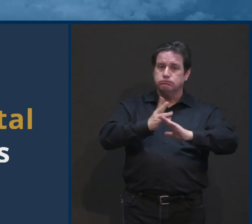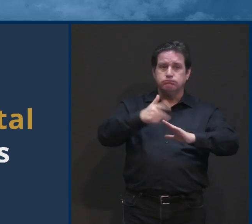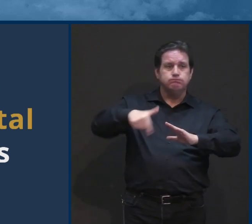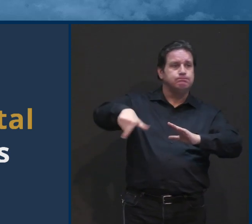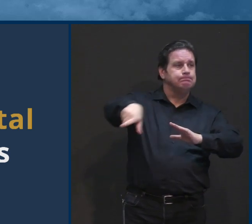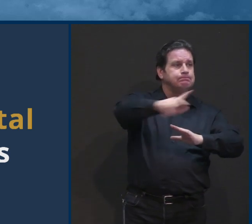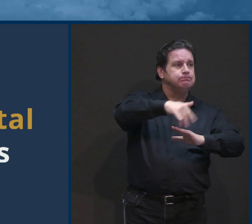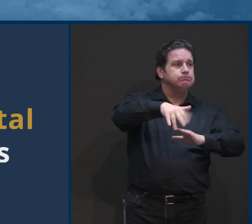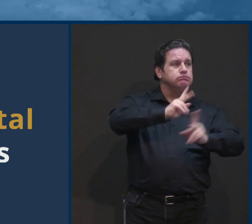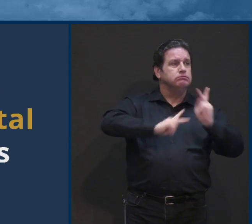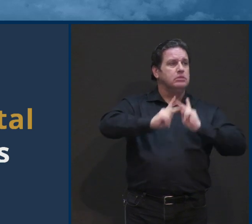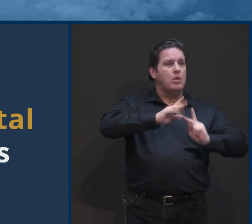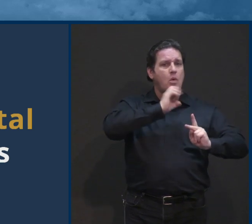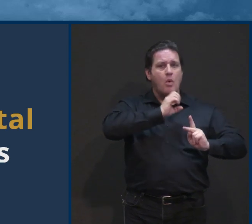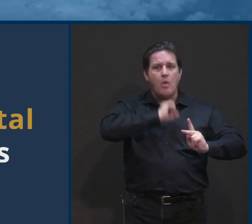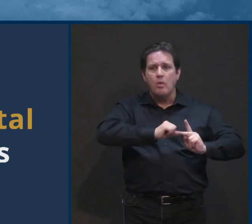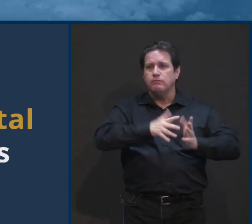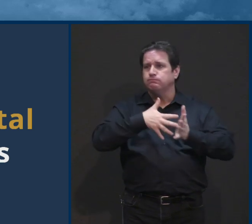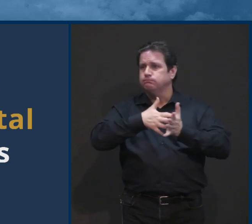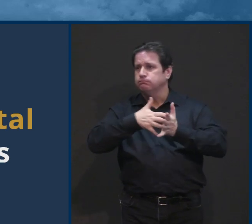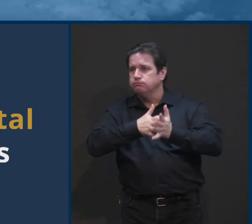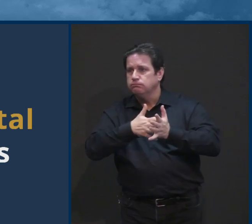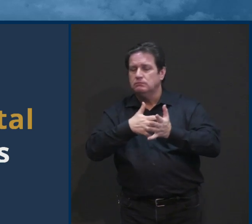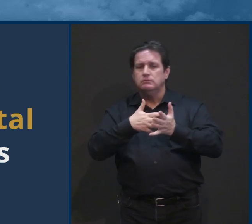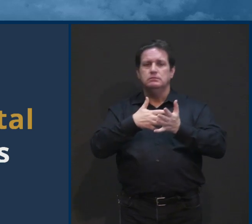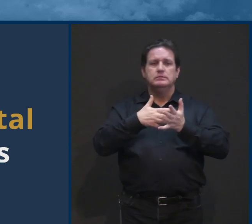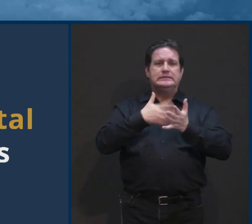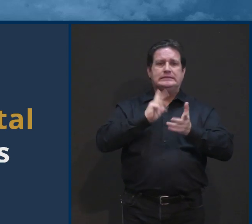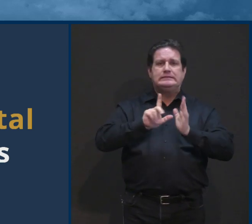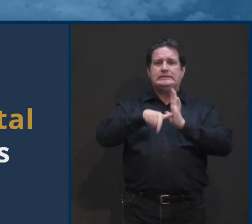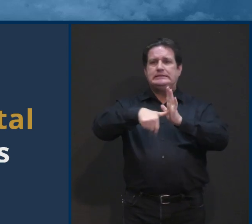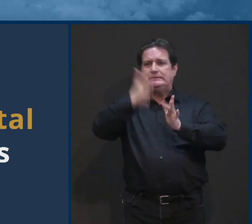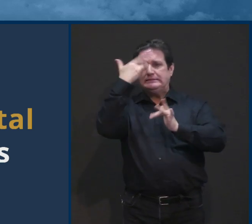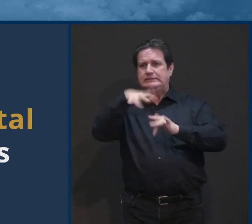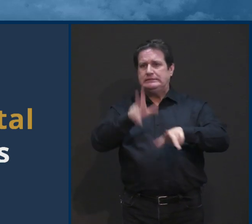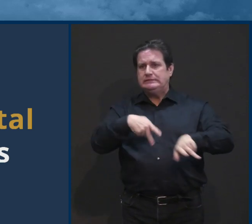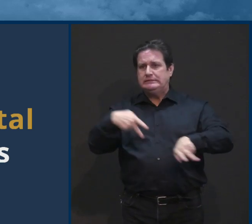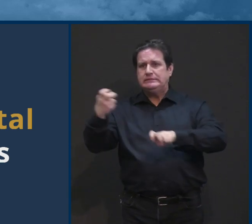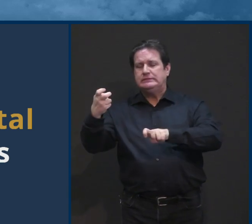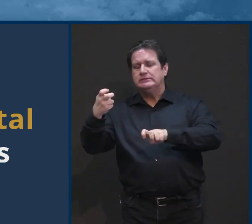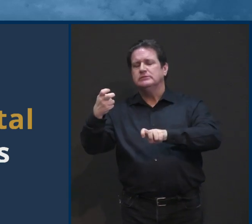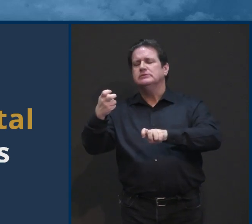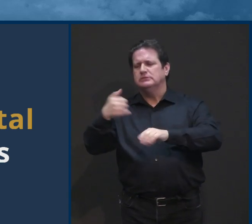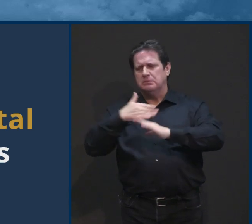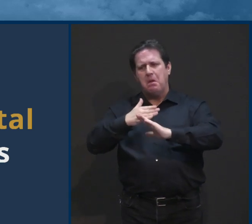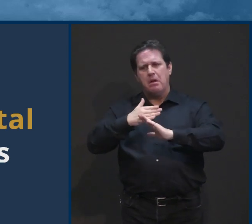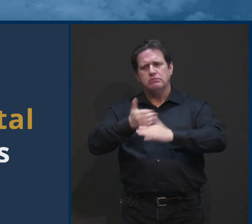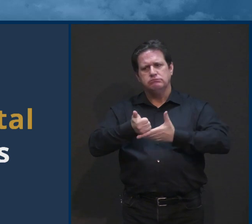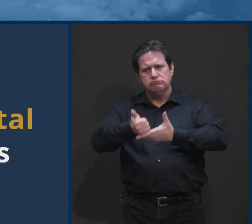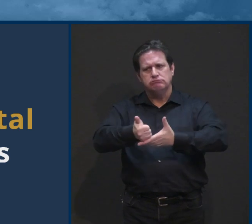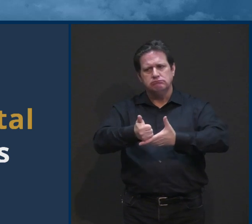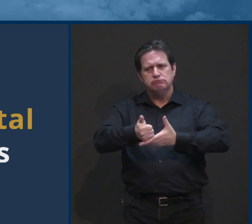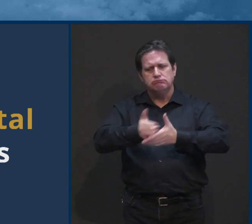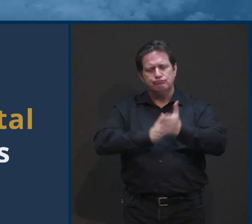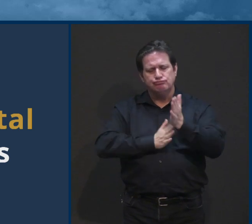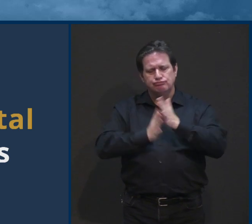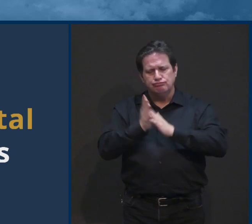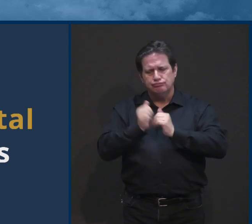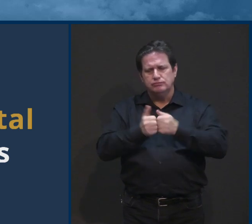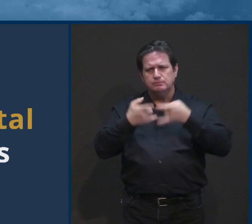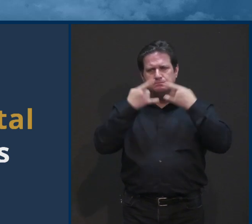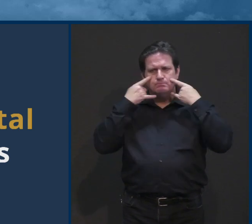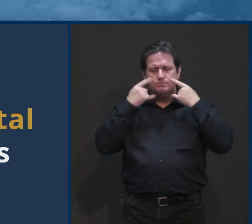the vulnerable populations who may end up compromised and with COVID-19 and ultimately in the